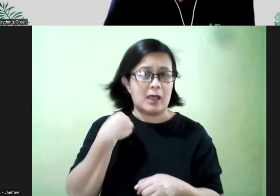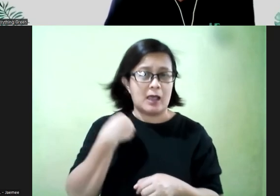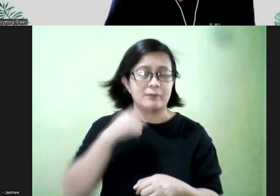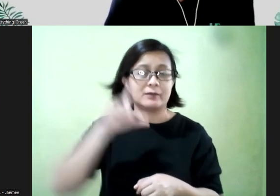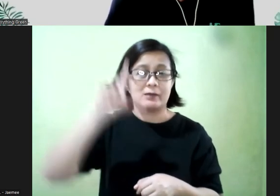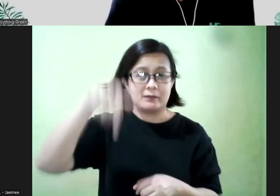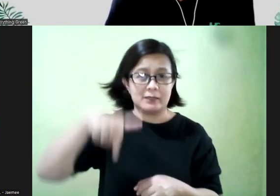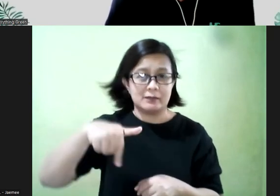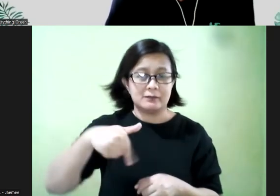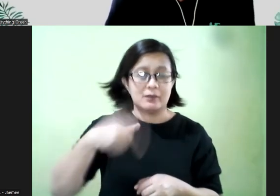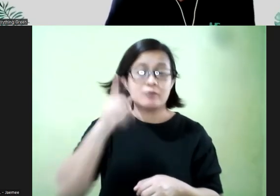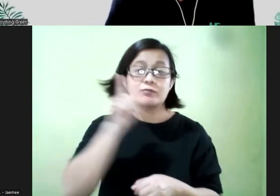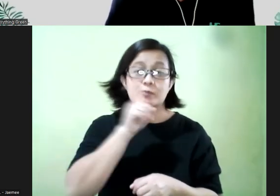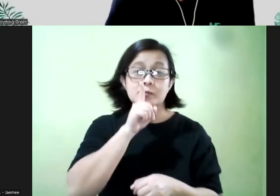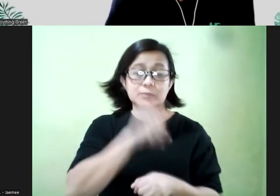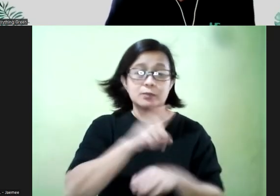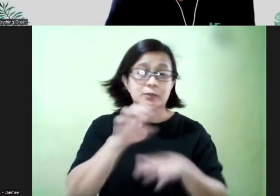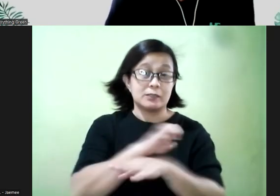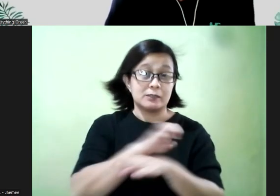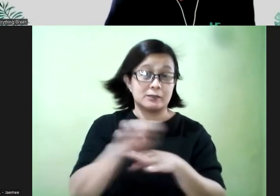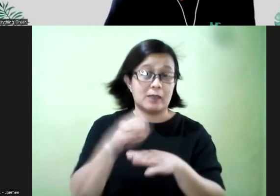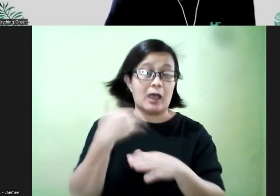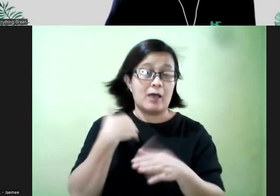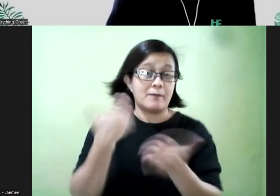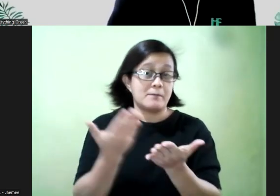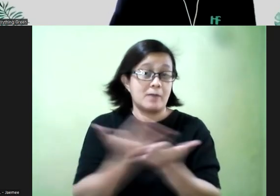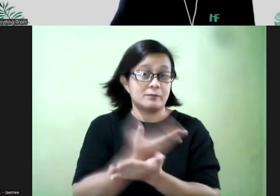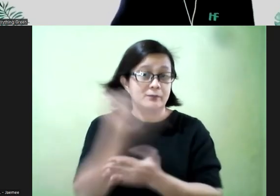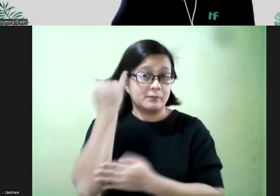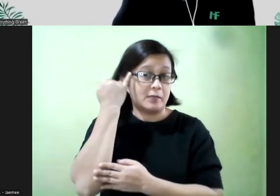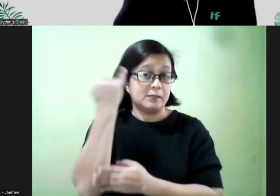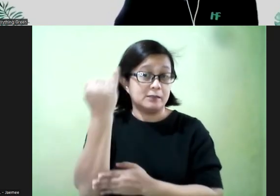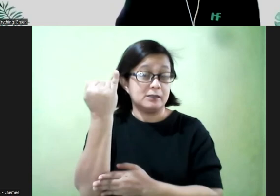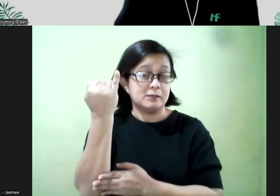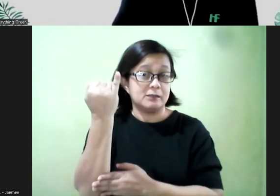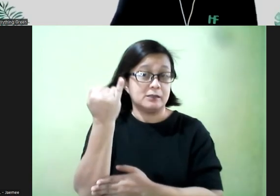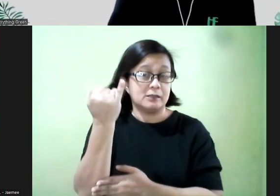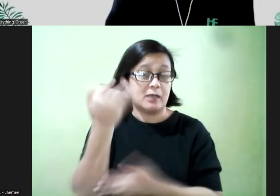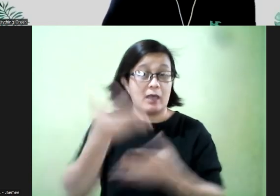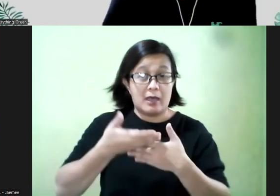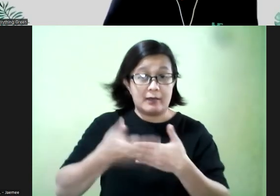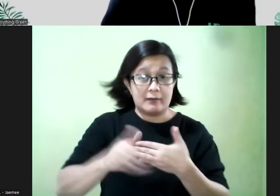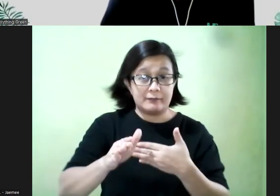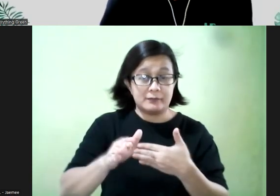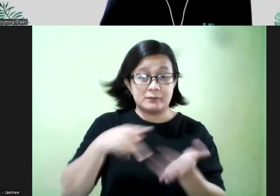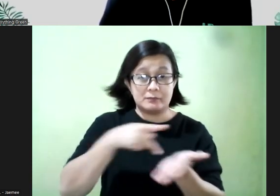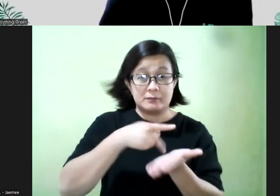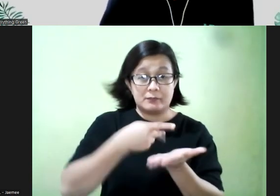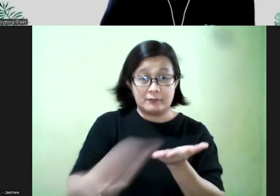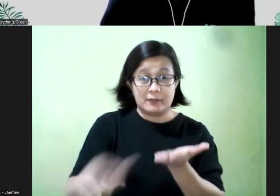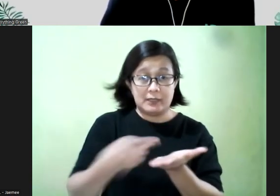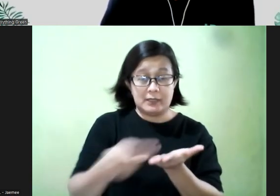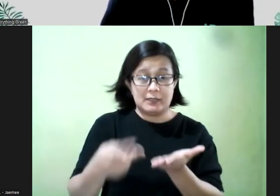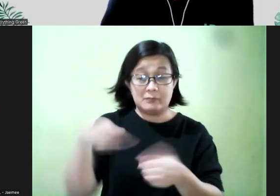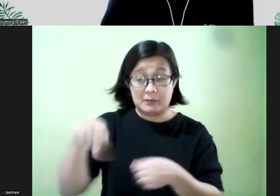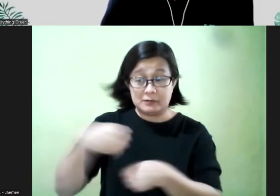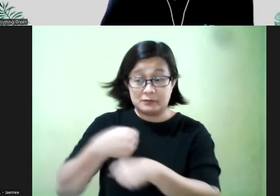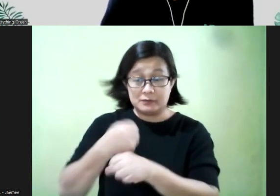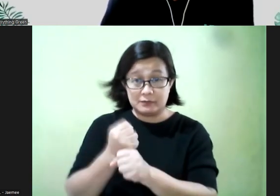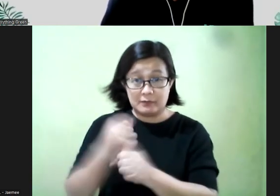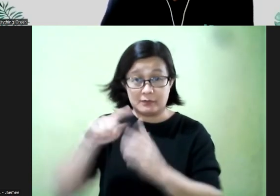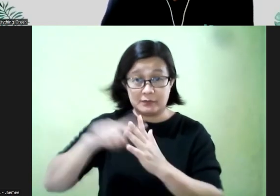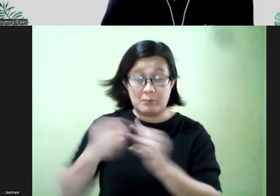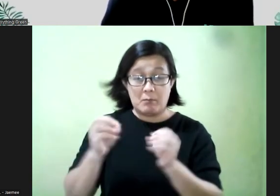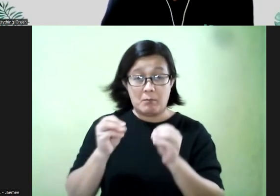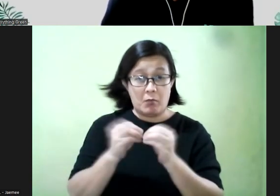serial entrepreneur. You now have a new idea, and after that failed idea, you start working on another one. But this time you're more wiser. No?